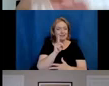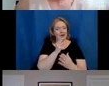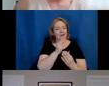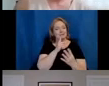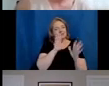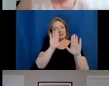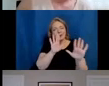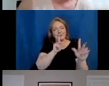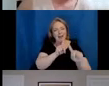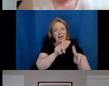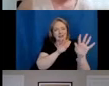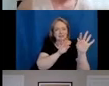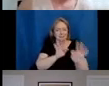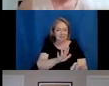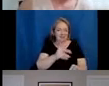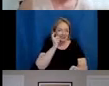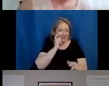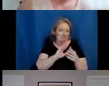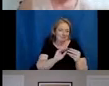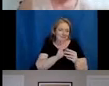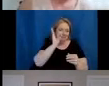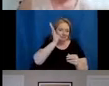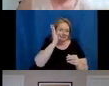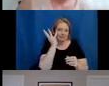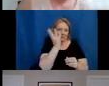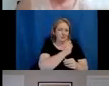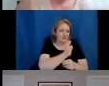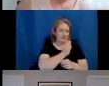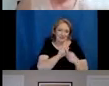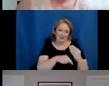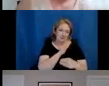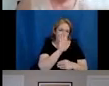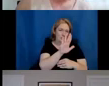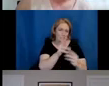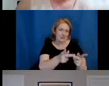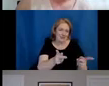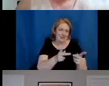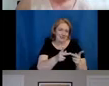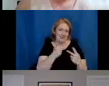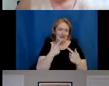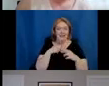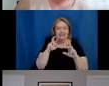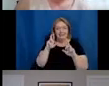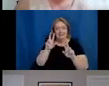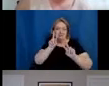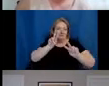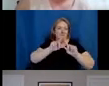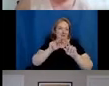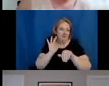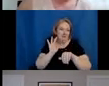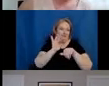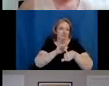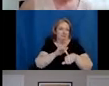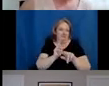incredible answers and a beautiful presentation about your site. I can't wait to hopefully visit in the one day